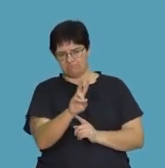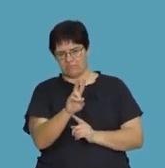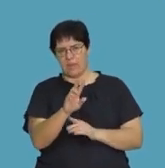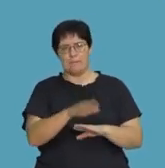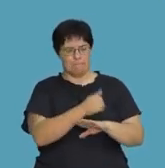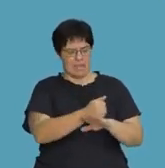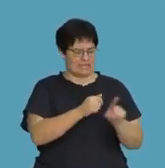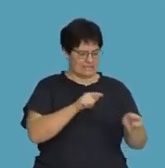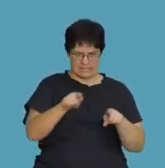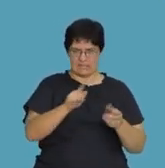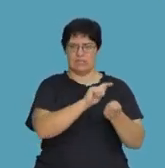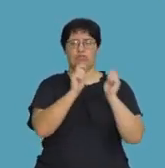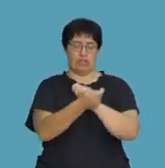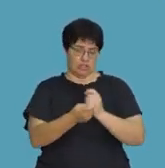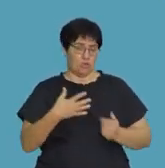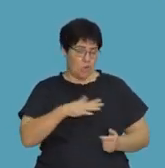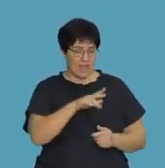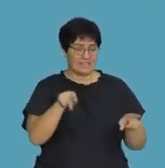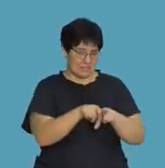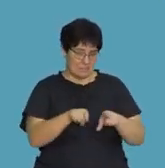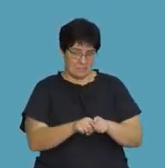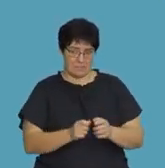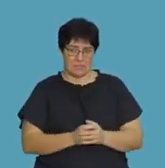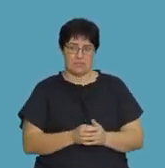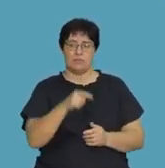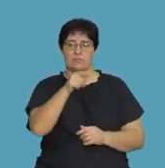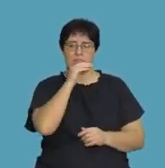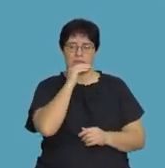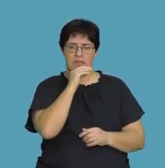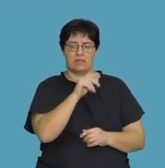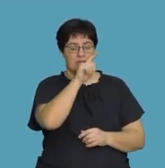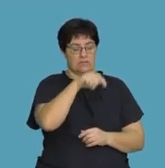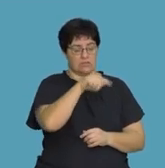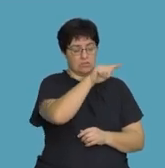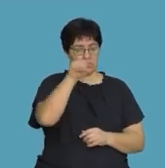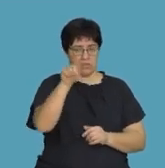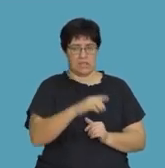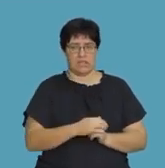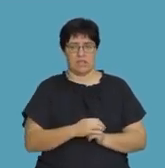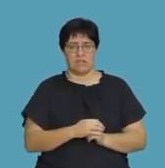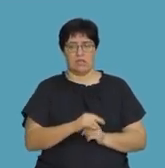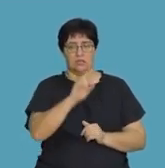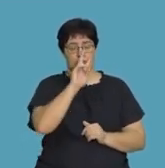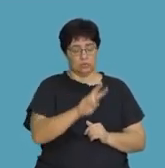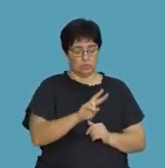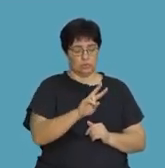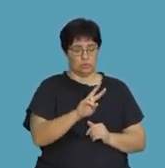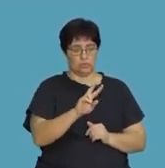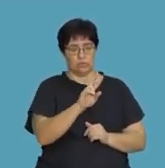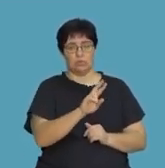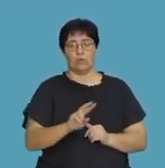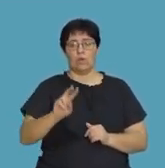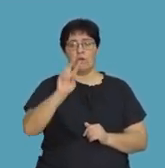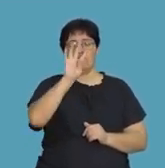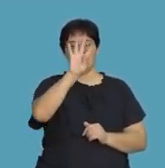will be to firstly change the bases, right? I did say that. So this will be the same as the square root of